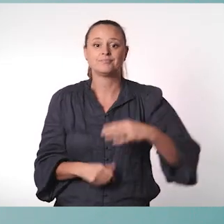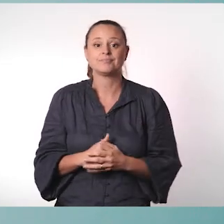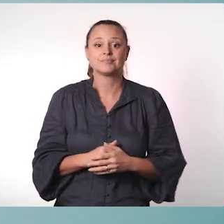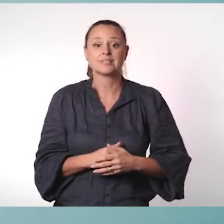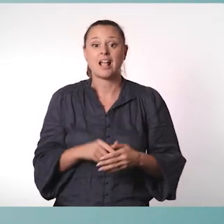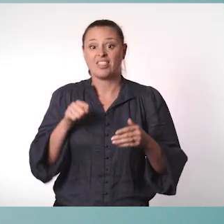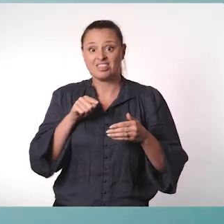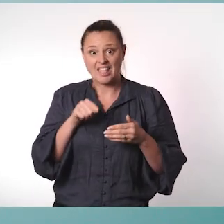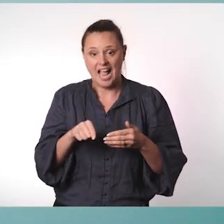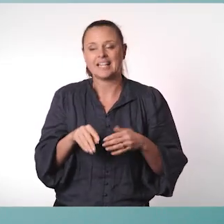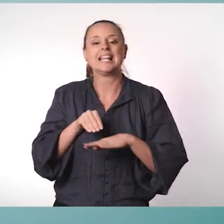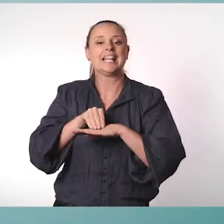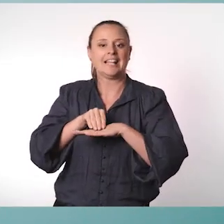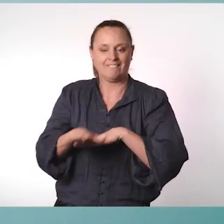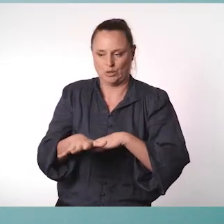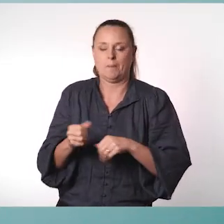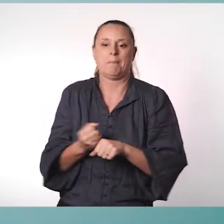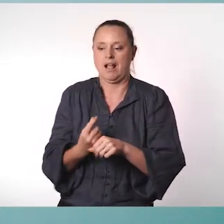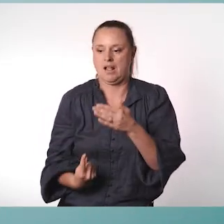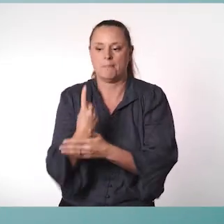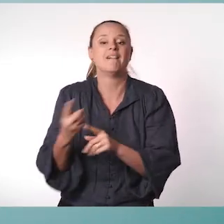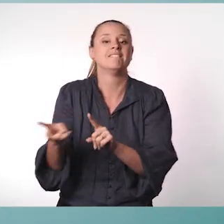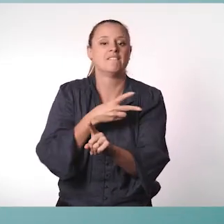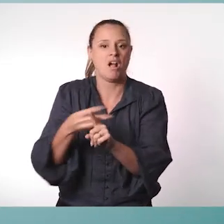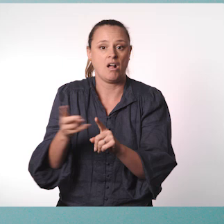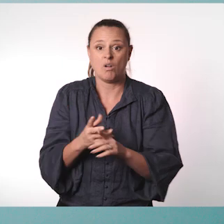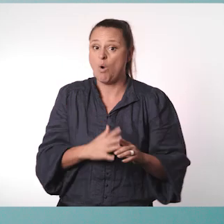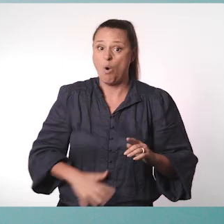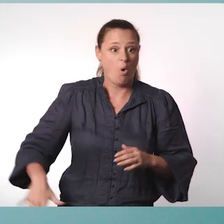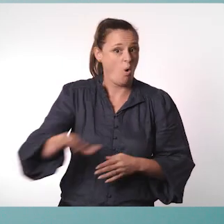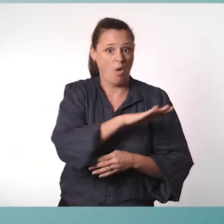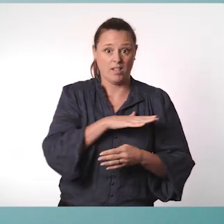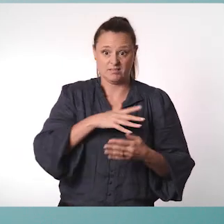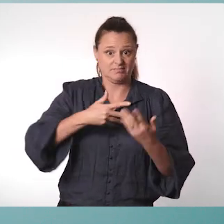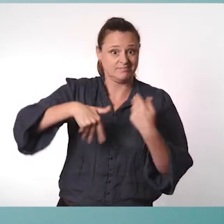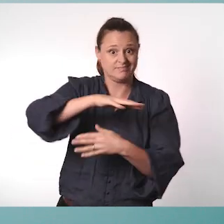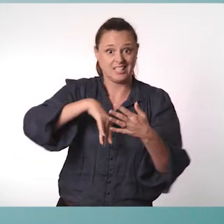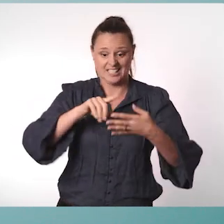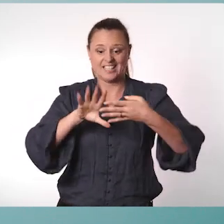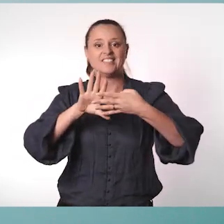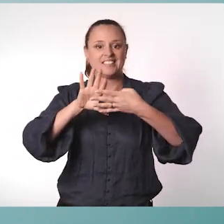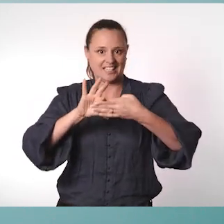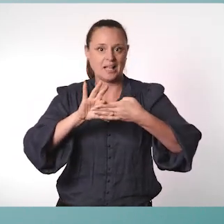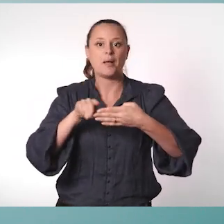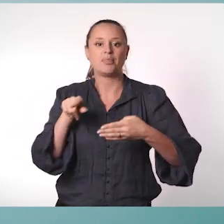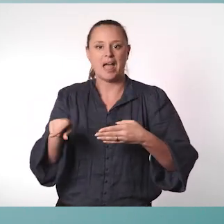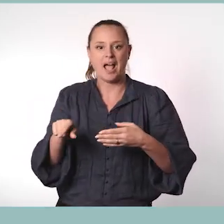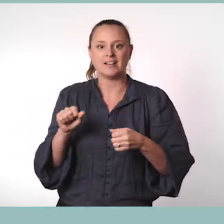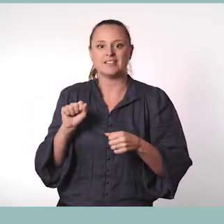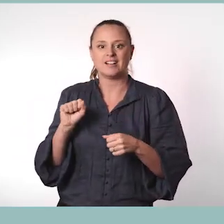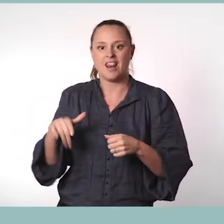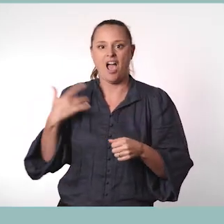girls with disabilities. They happen in all parts of society and can combine to make things worse and exclude people with